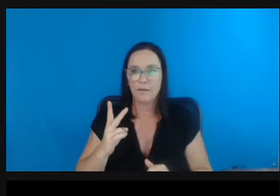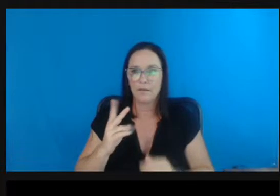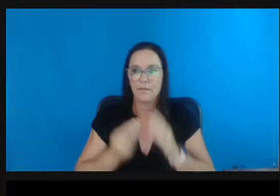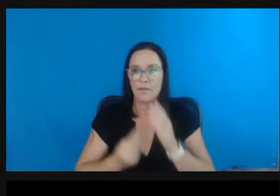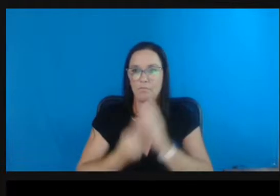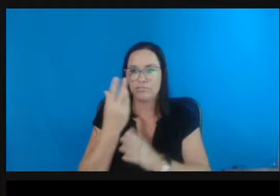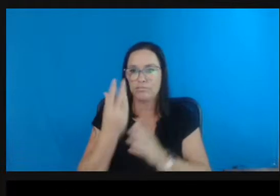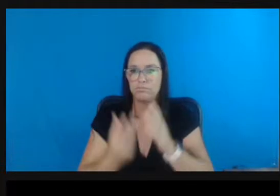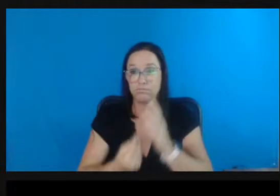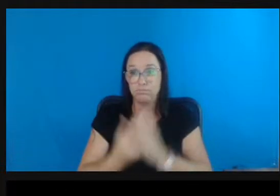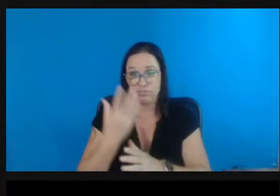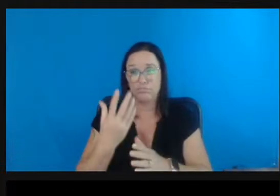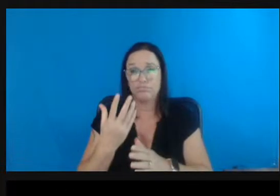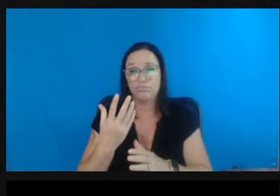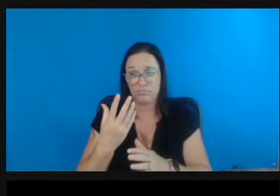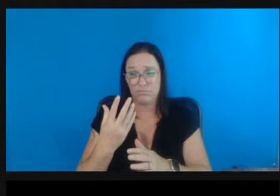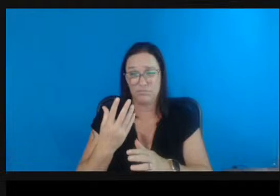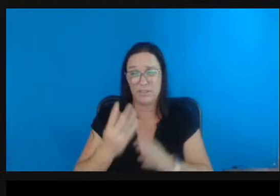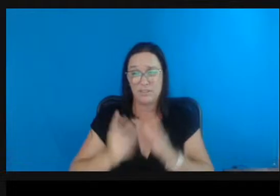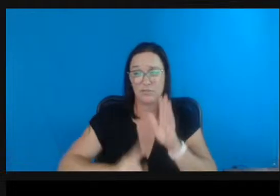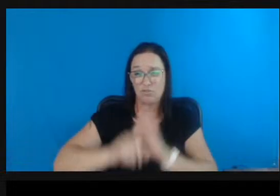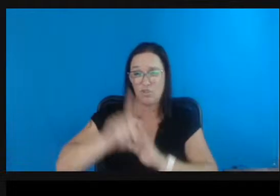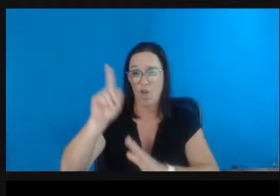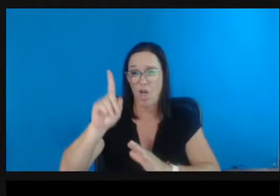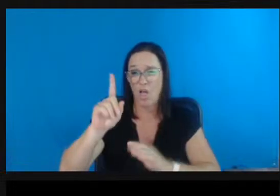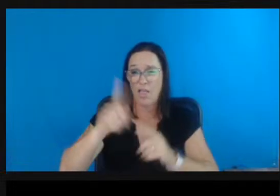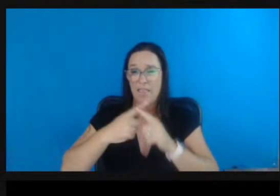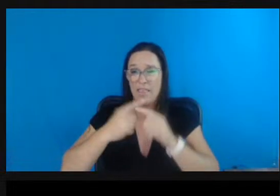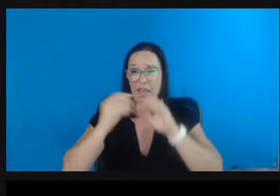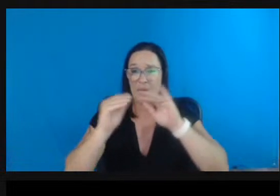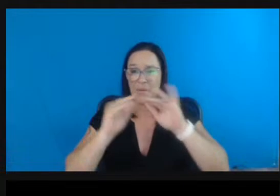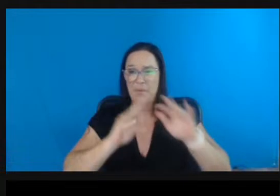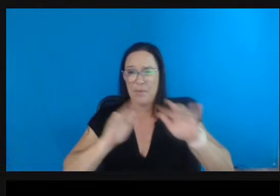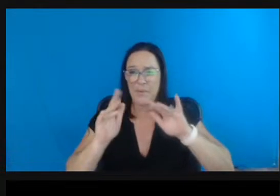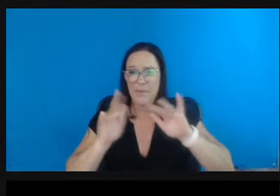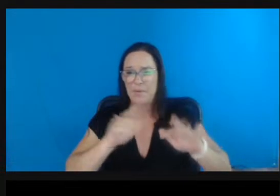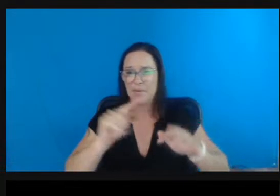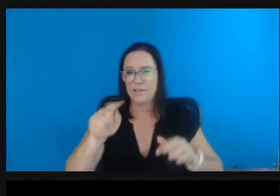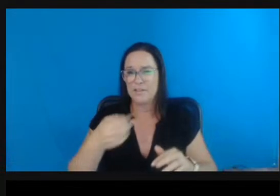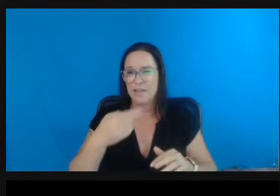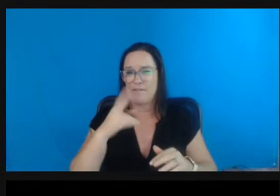fountains pretty high, dropping a lot of tephra here off to the side during